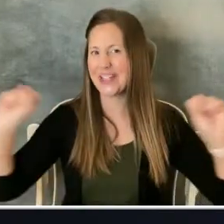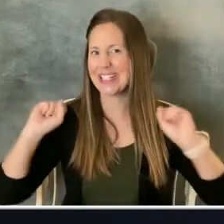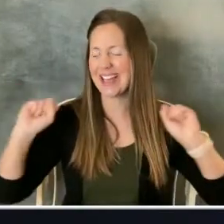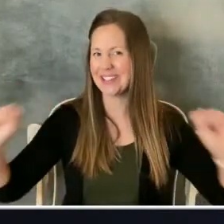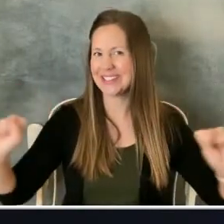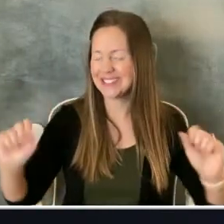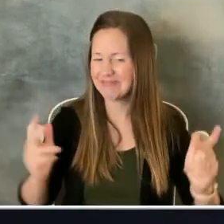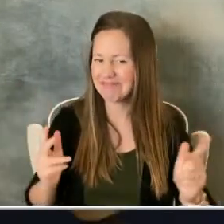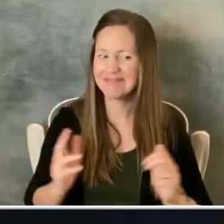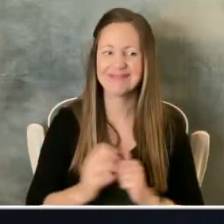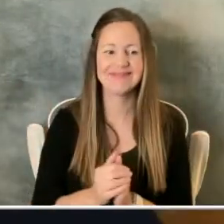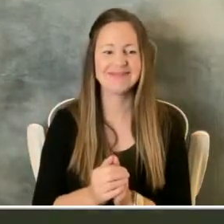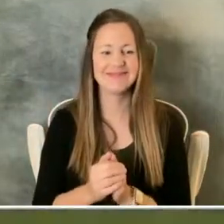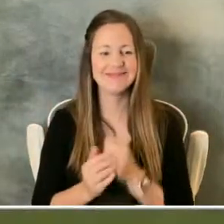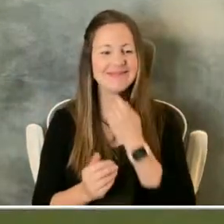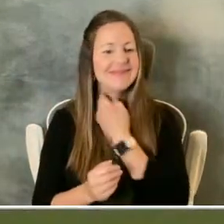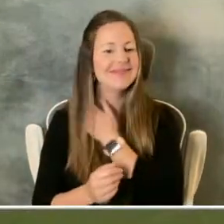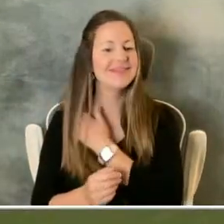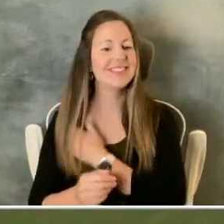body sculpting in action.